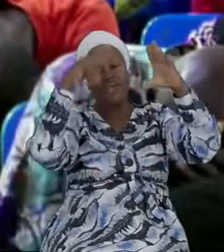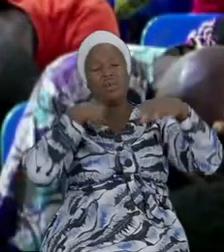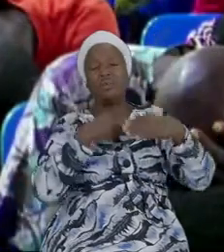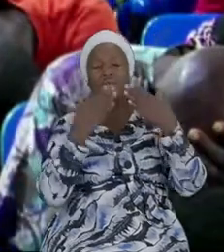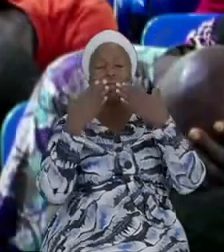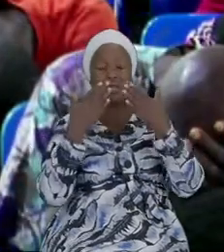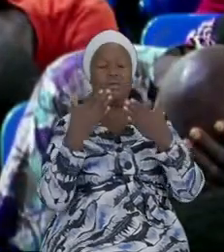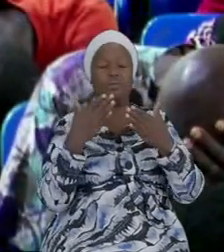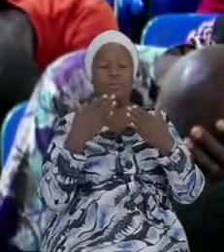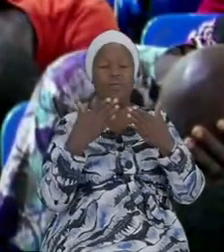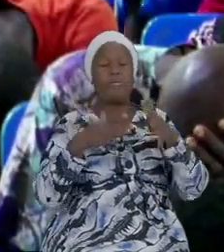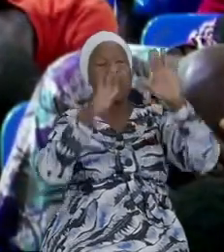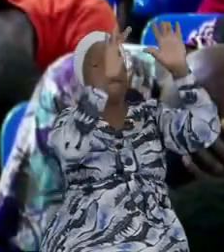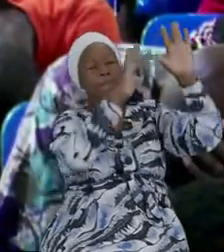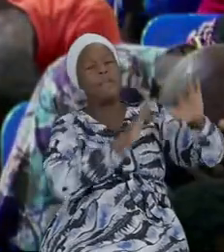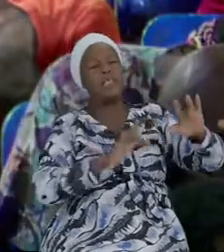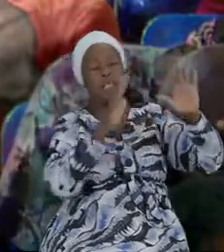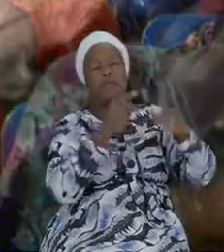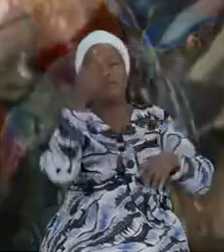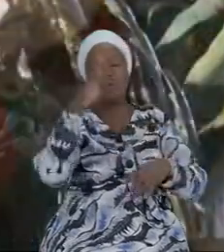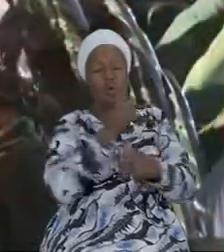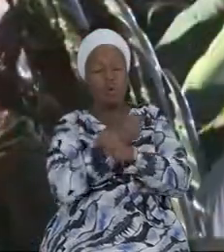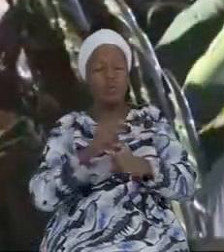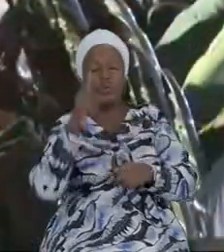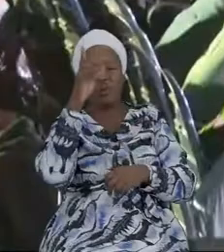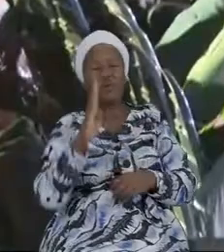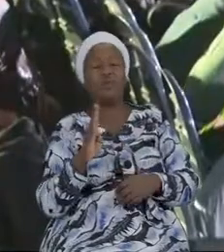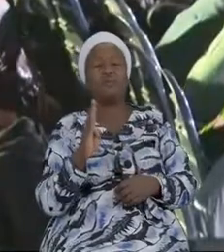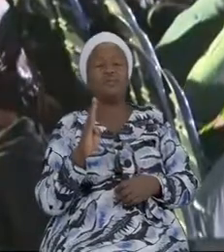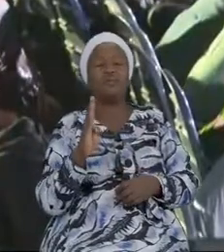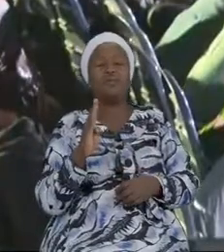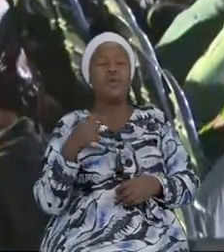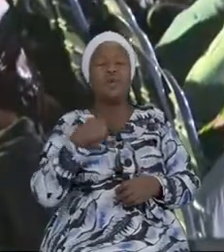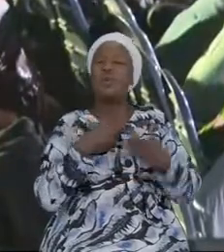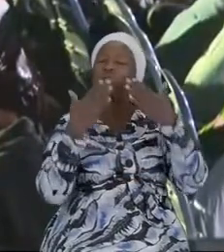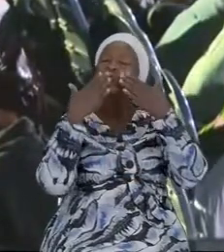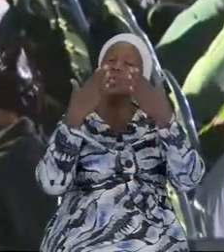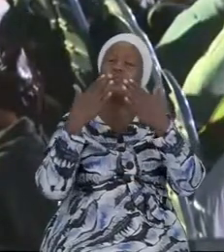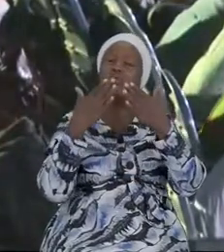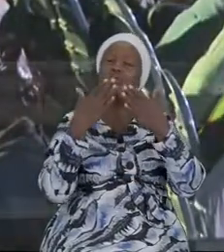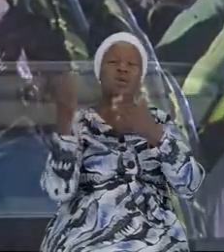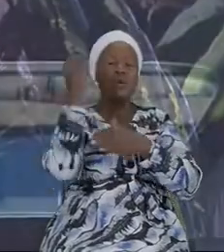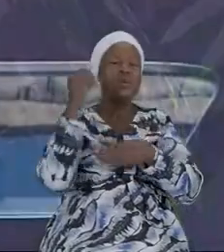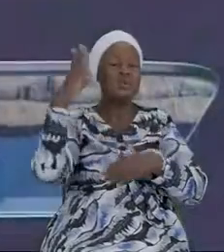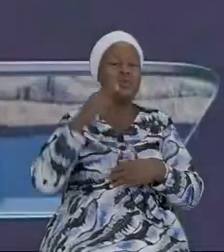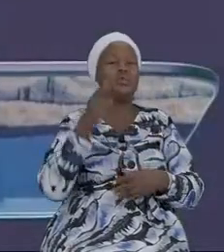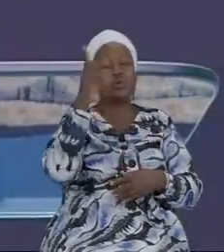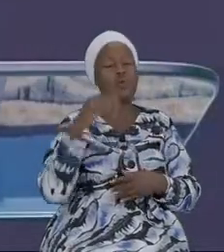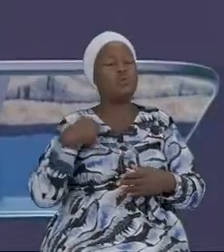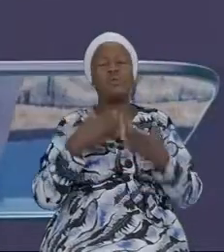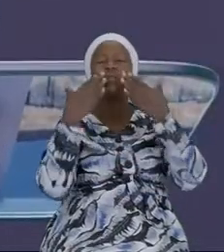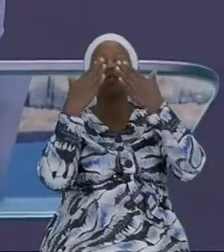you. Merciful God, loving God, we thank you. Gracious God, we thank